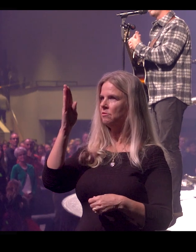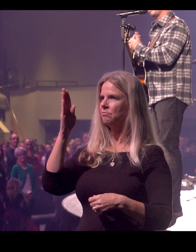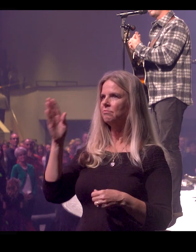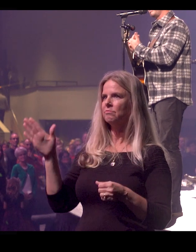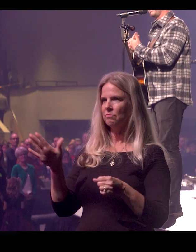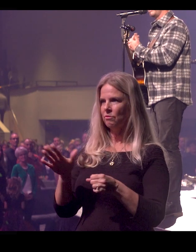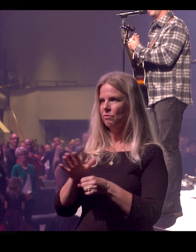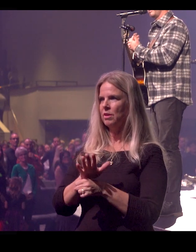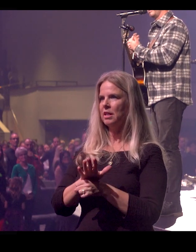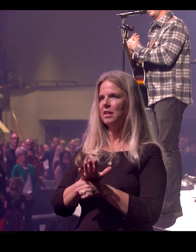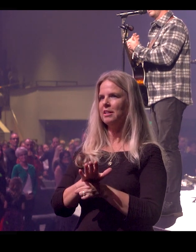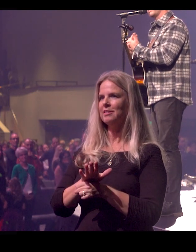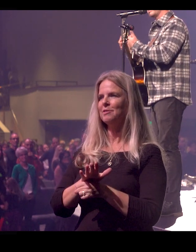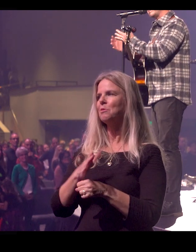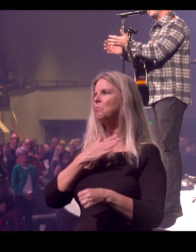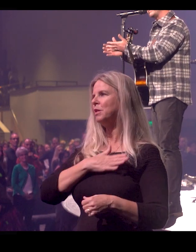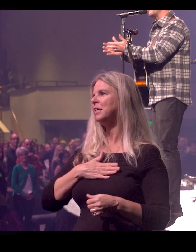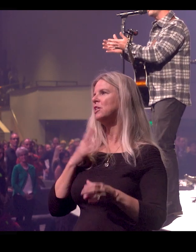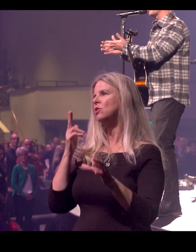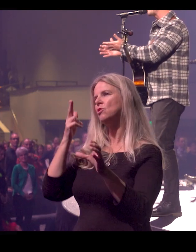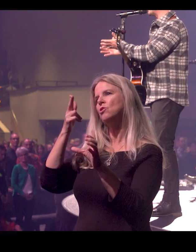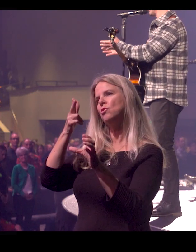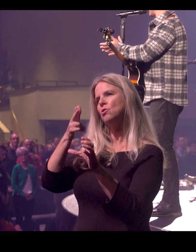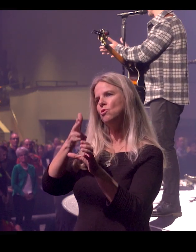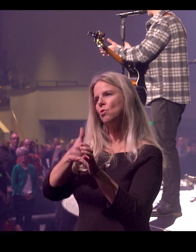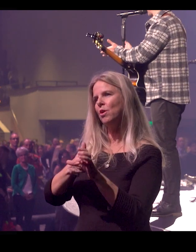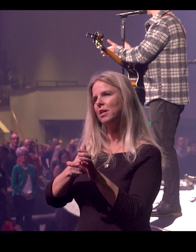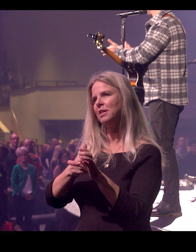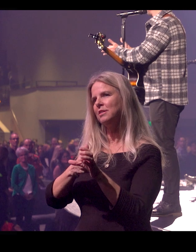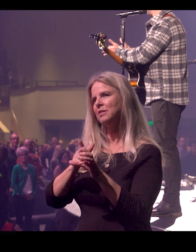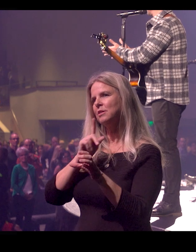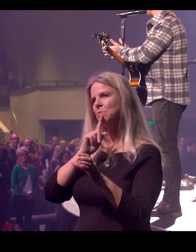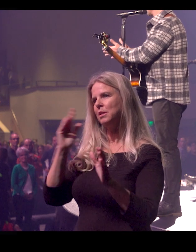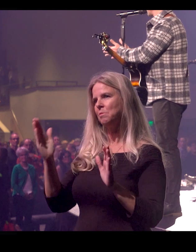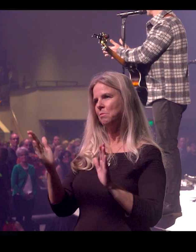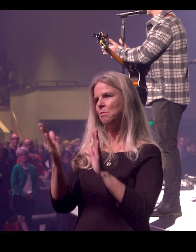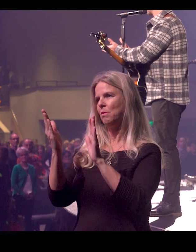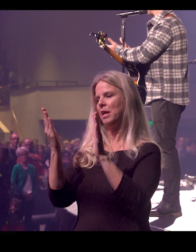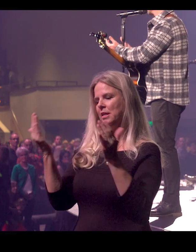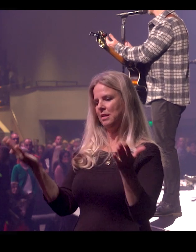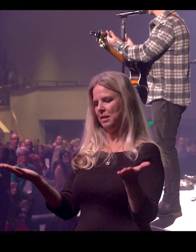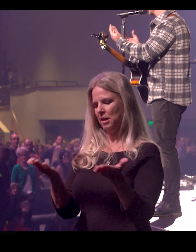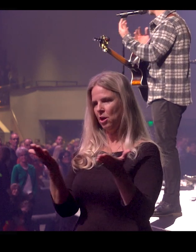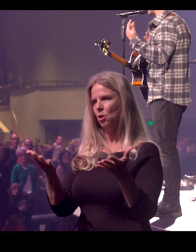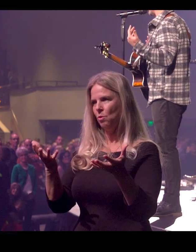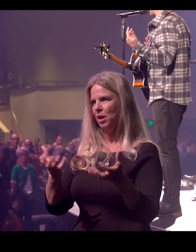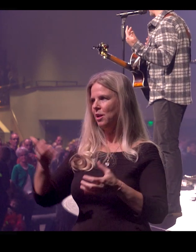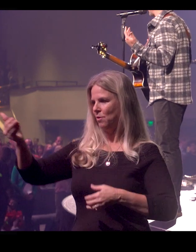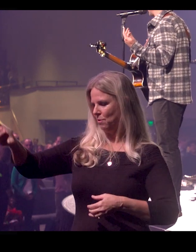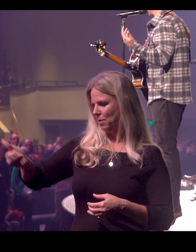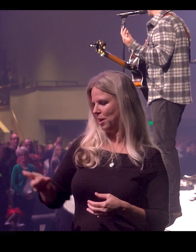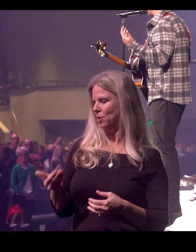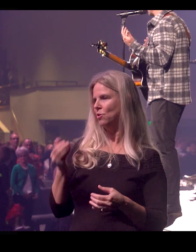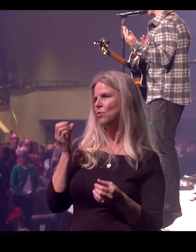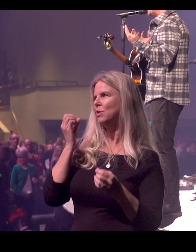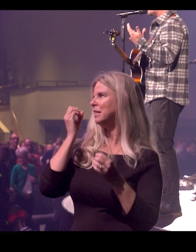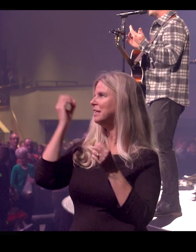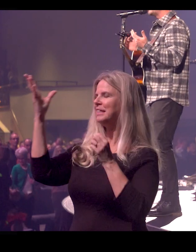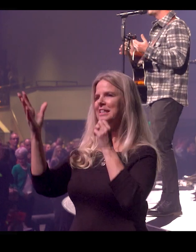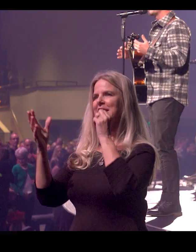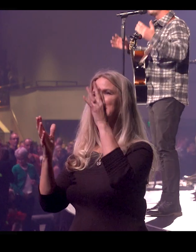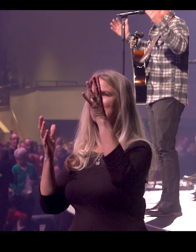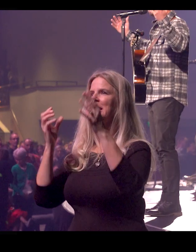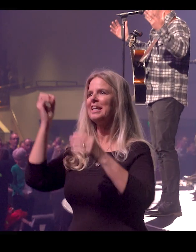us. We want to invite you to sing with us. We want to invite you to laugh with us. We want to invite